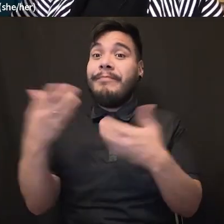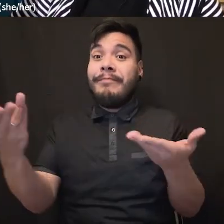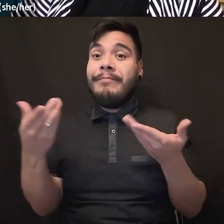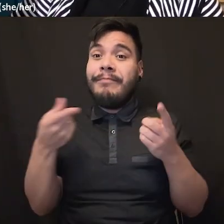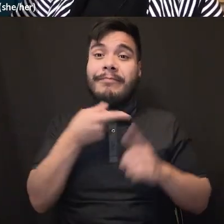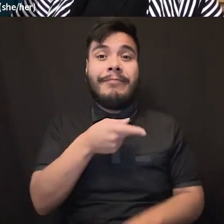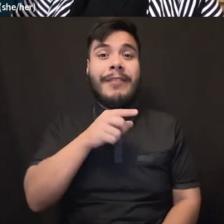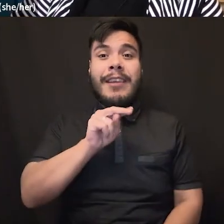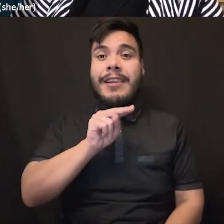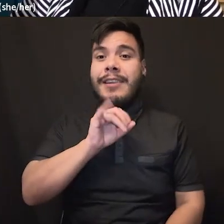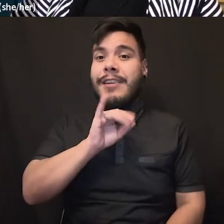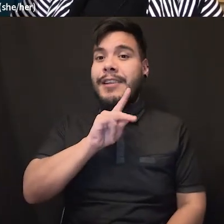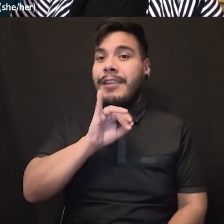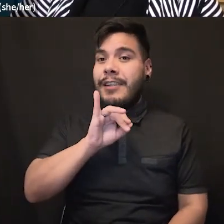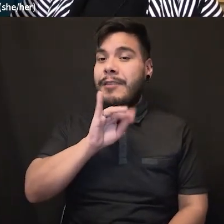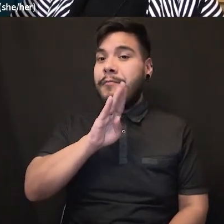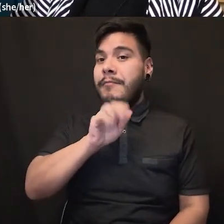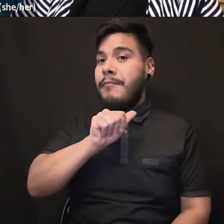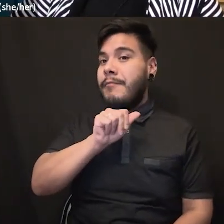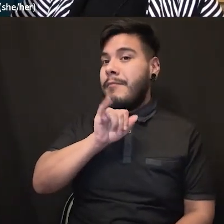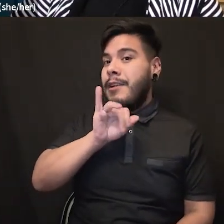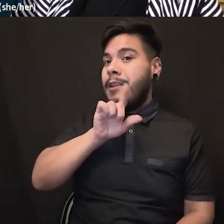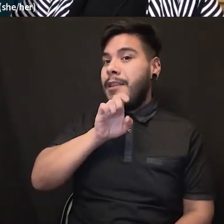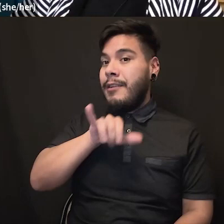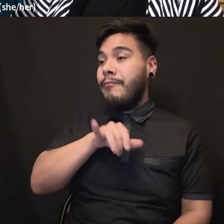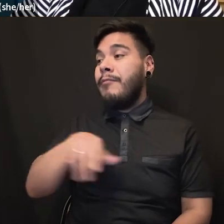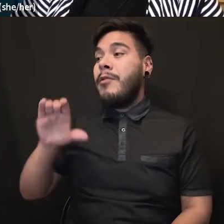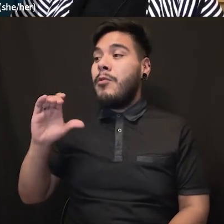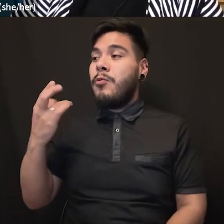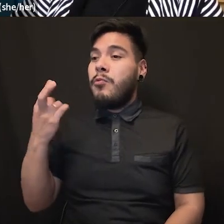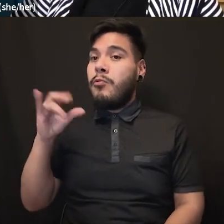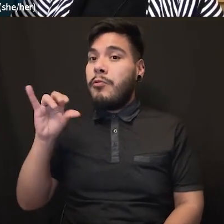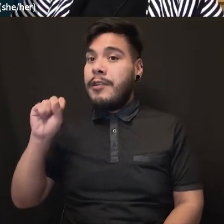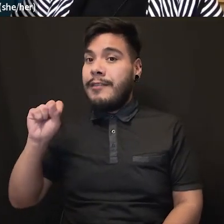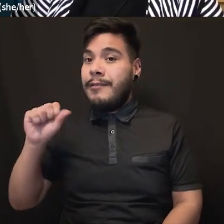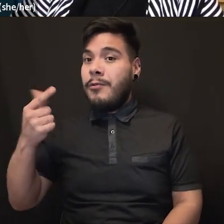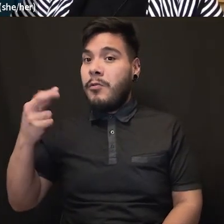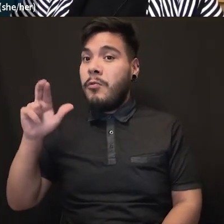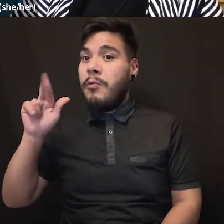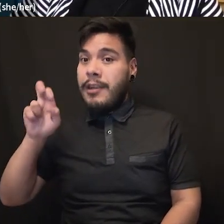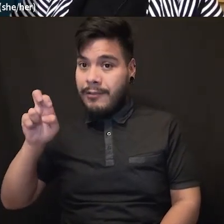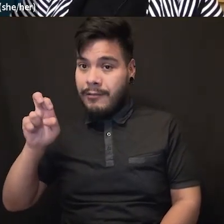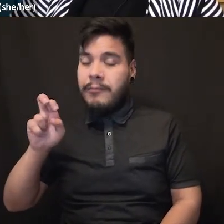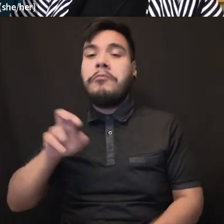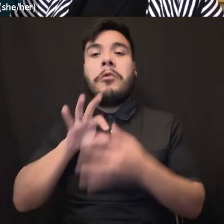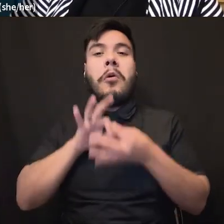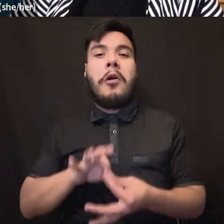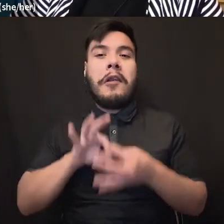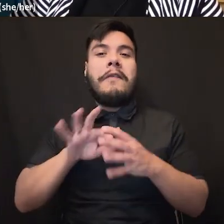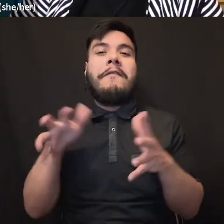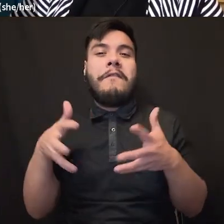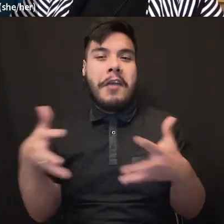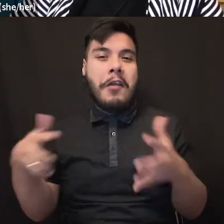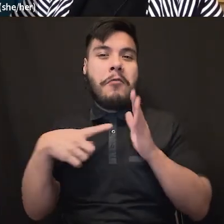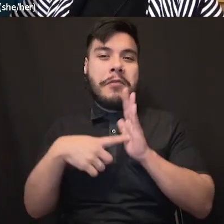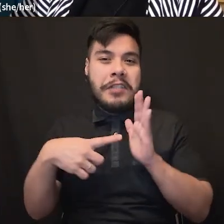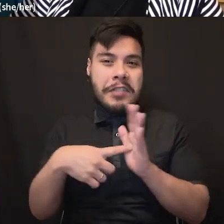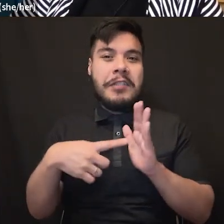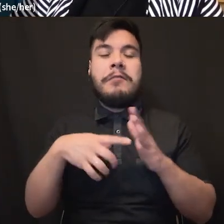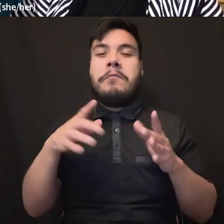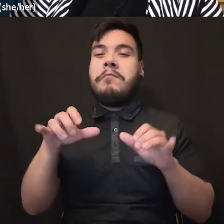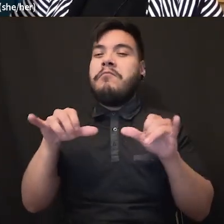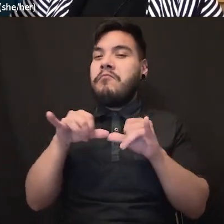Nikki Bailey and Chris Grace, who we're going to get into it with in just a minute about fat representation and body size stuff in